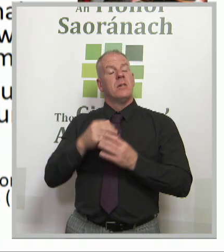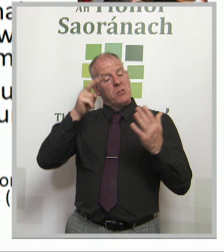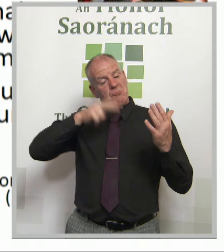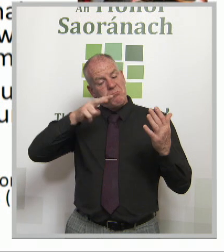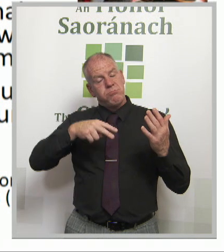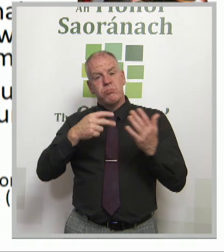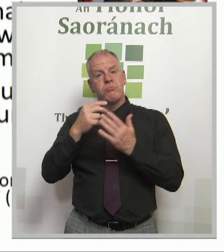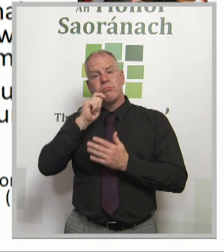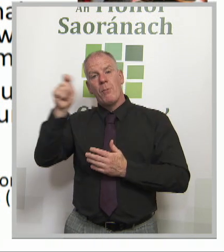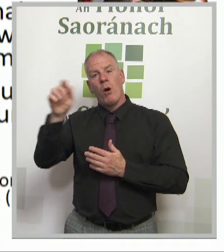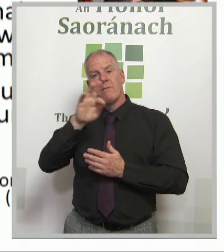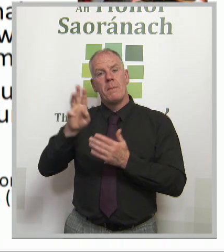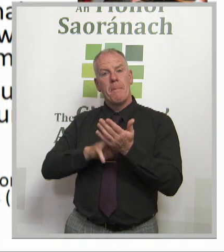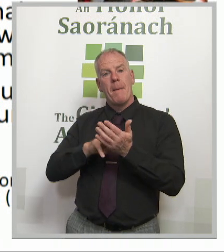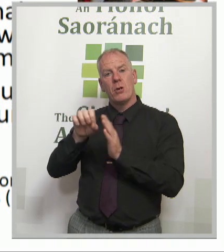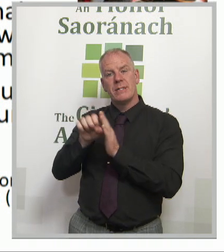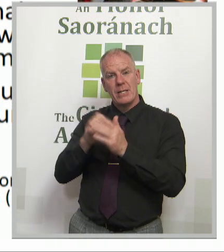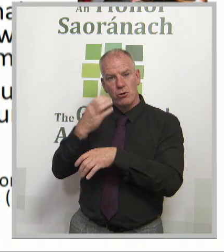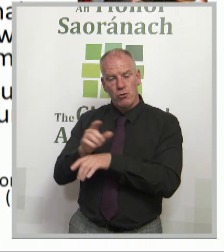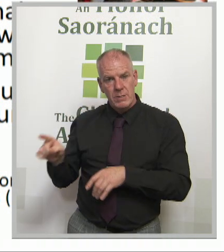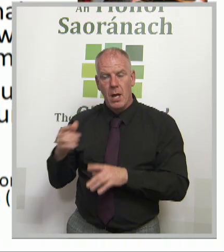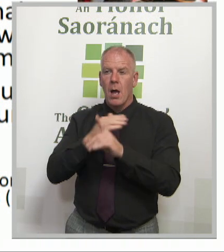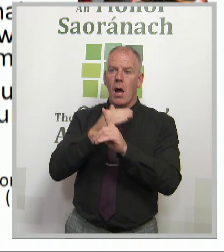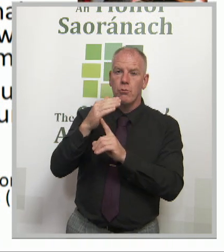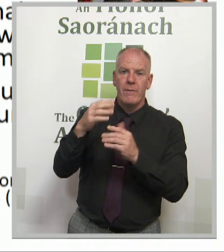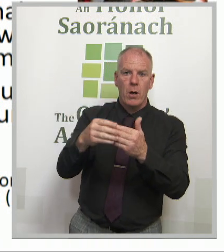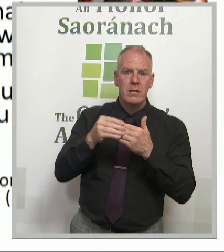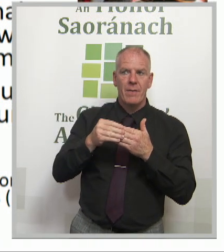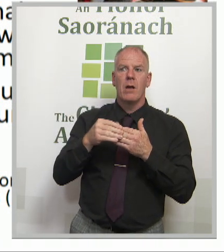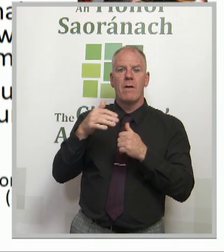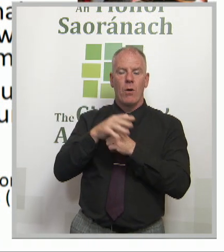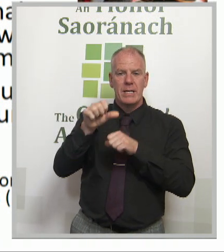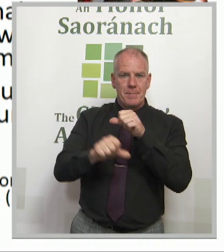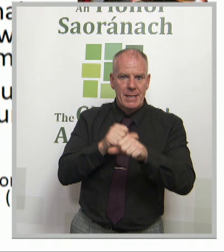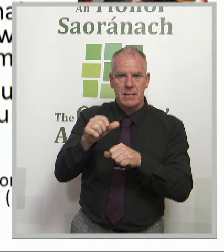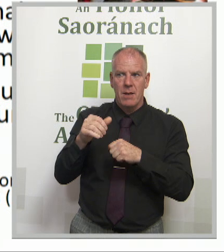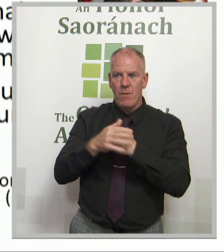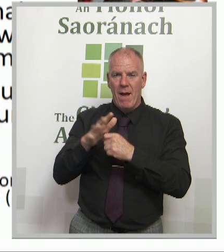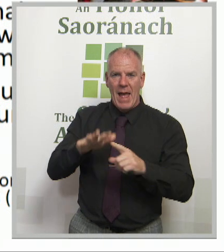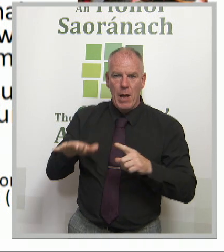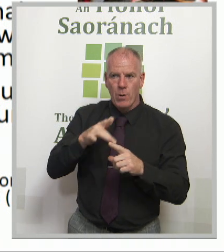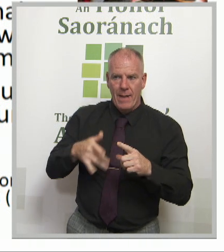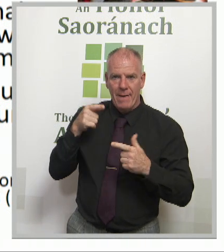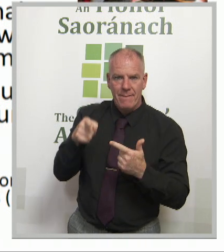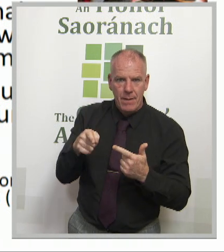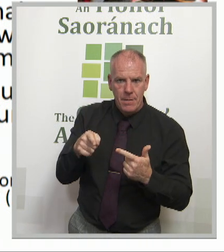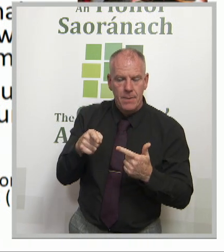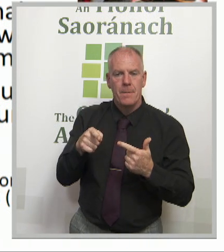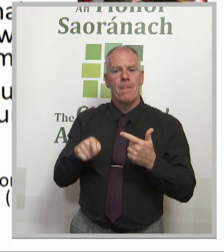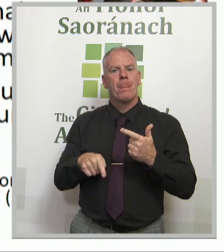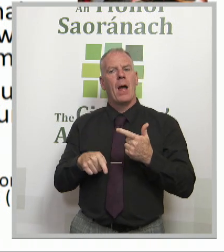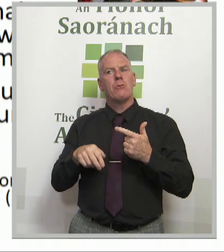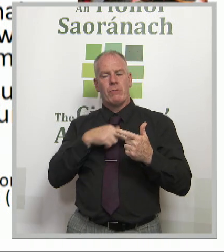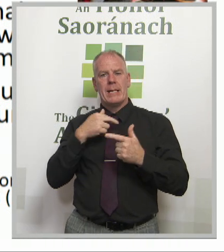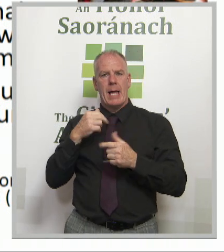member states, where we're getting improvements in conservation of species and habitats. And the fundamentals to it are